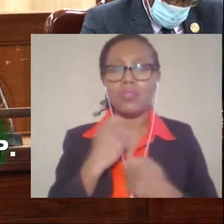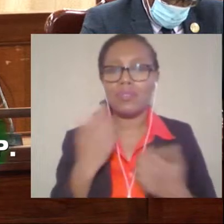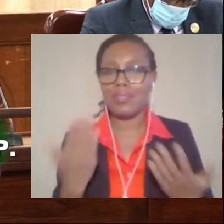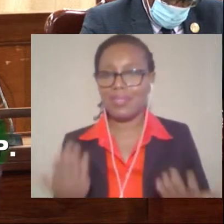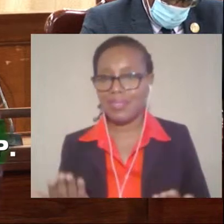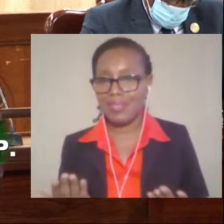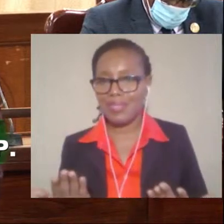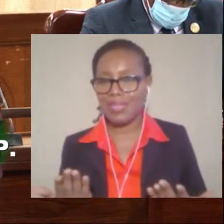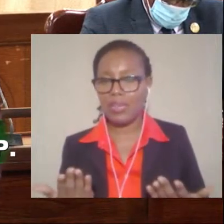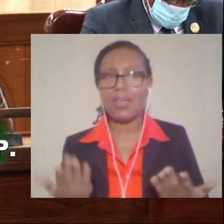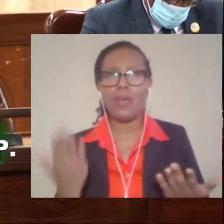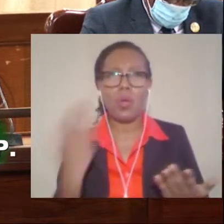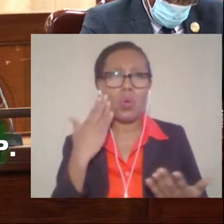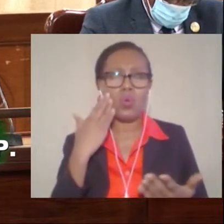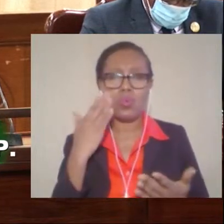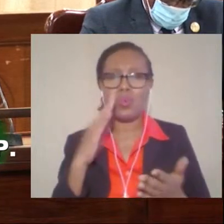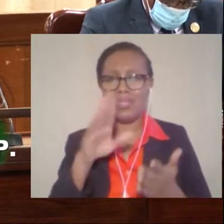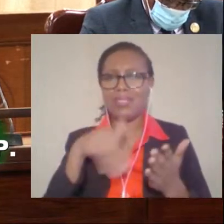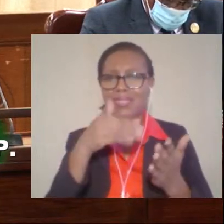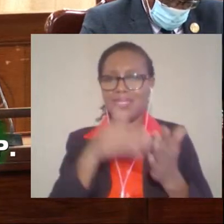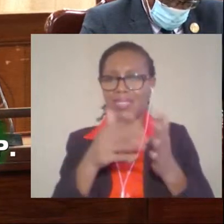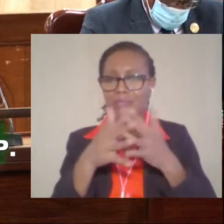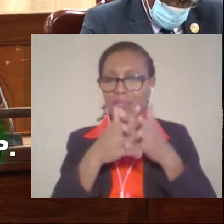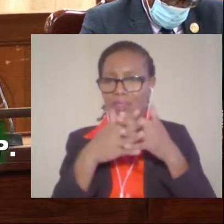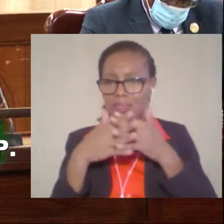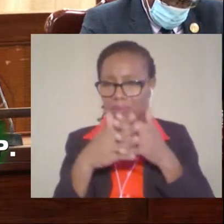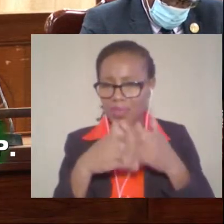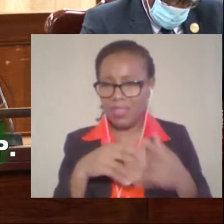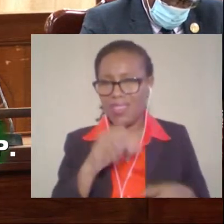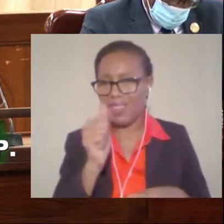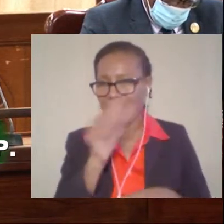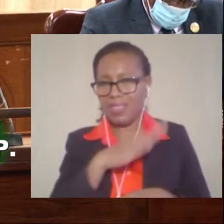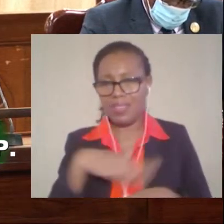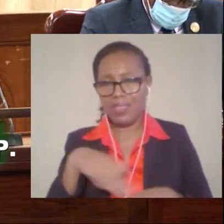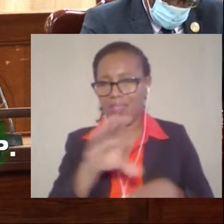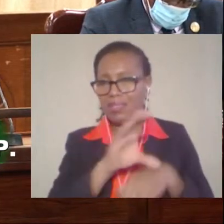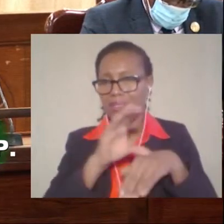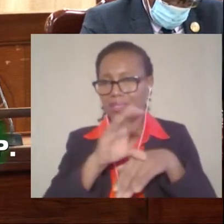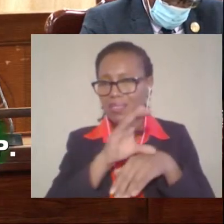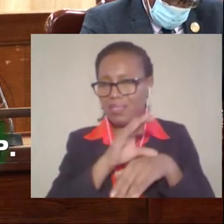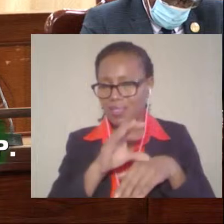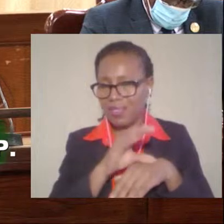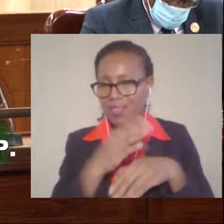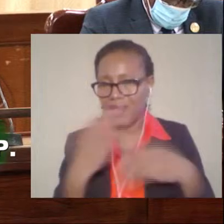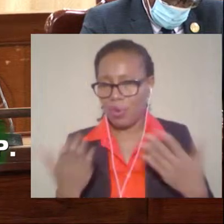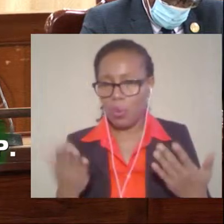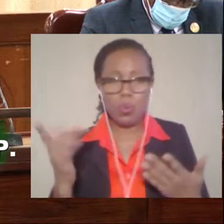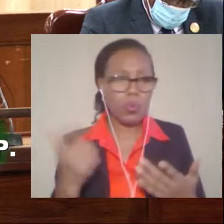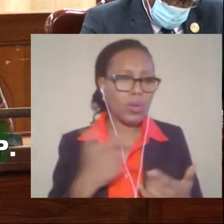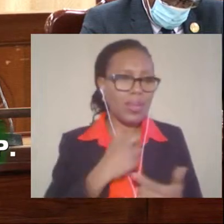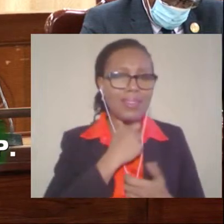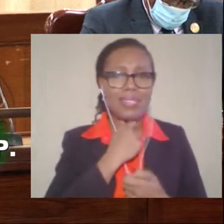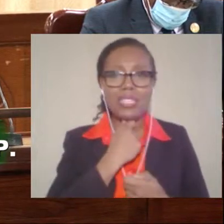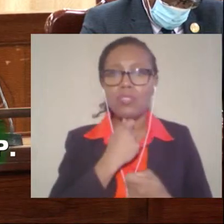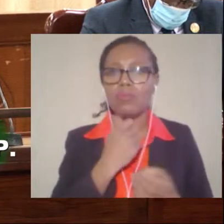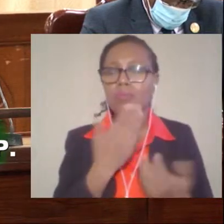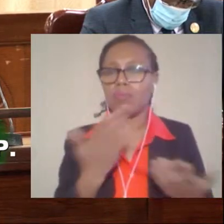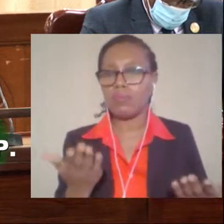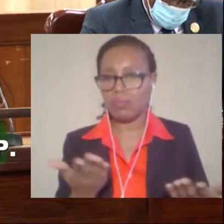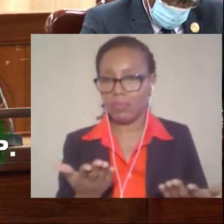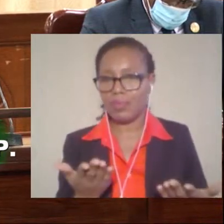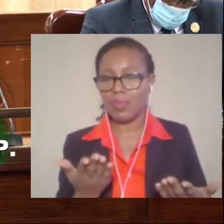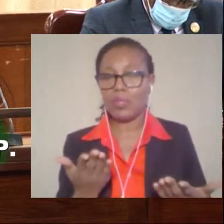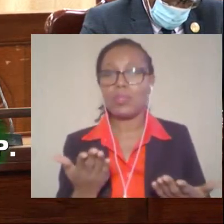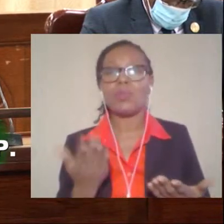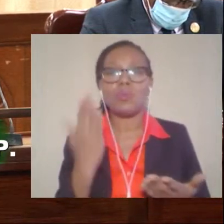America and other parts of the Caribbean. We expect that that will also obtain here.